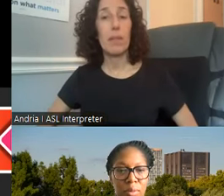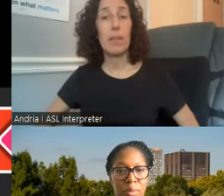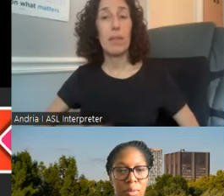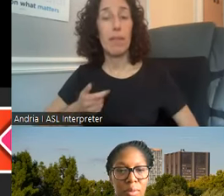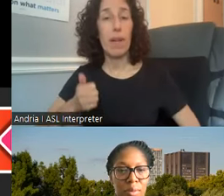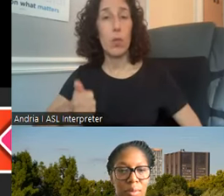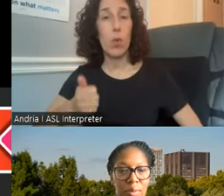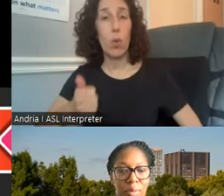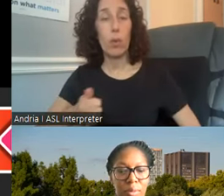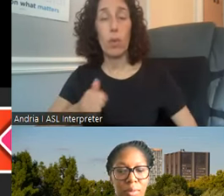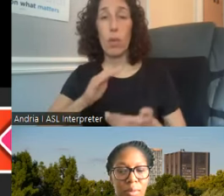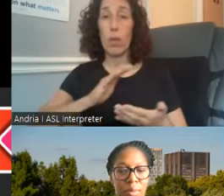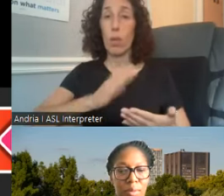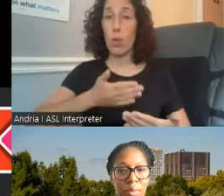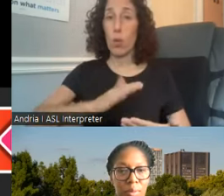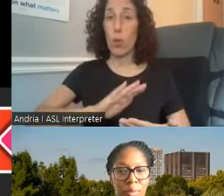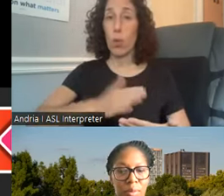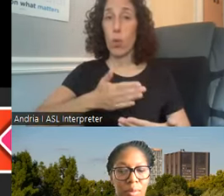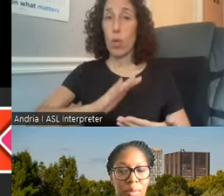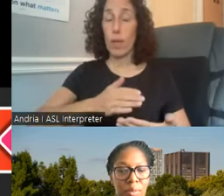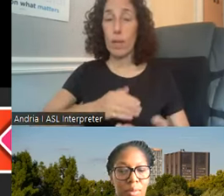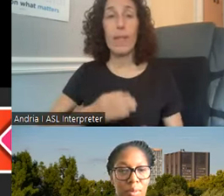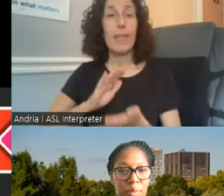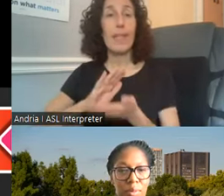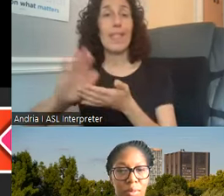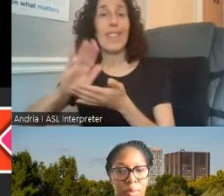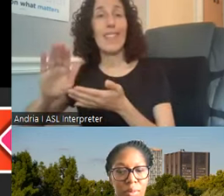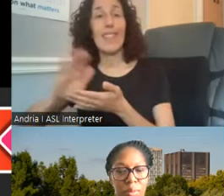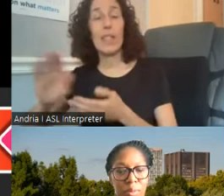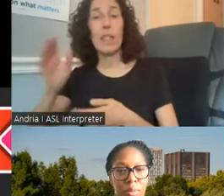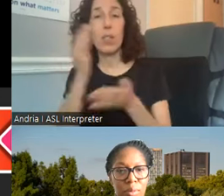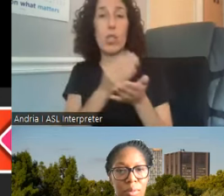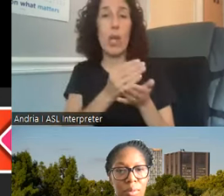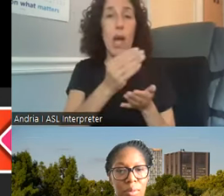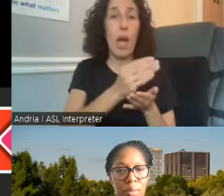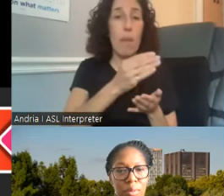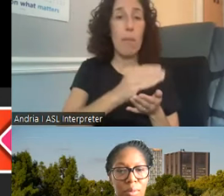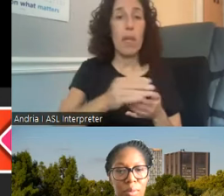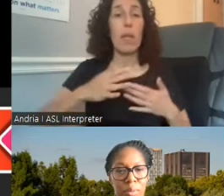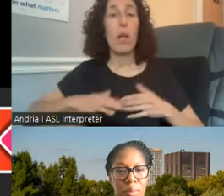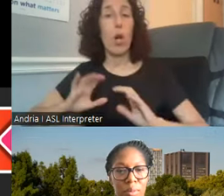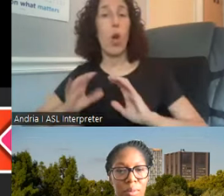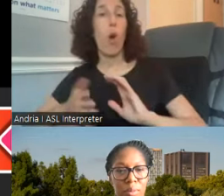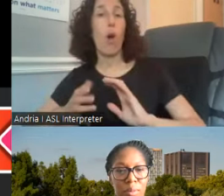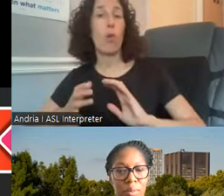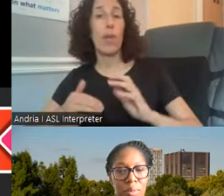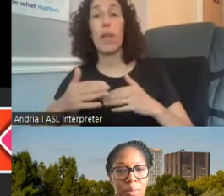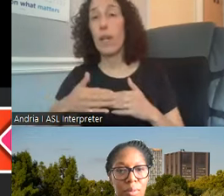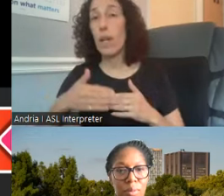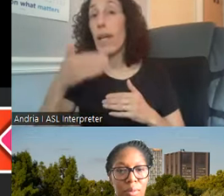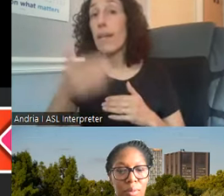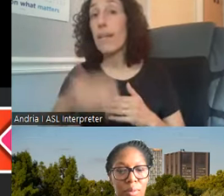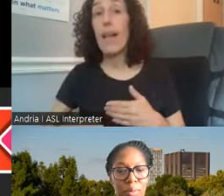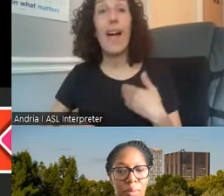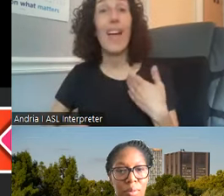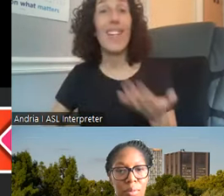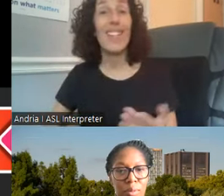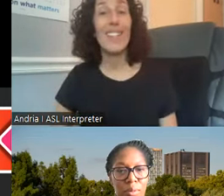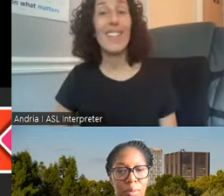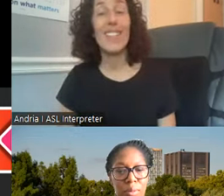cooking, cleaning, shopping, laundry, that kind of stuff. All right, next slide.